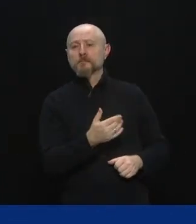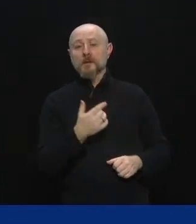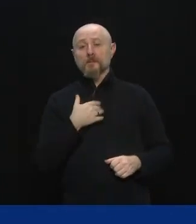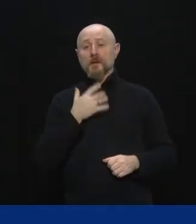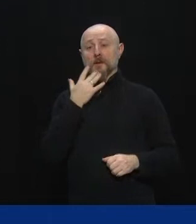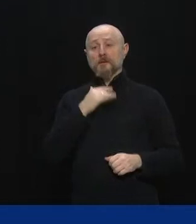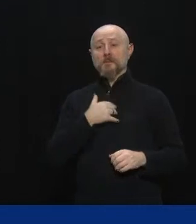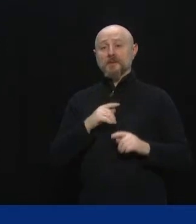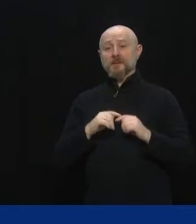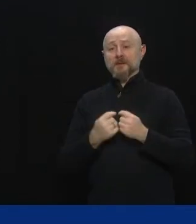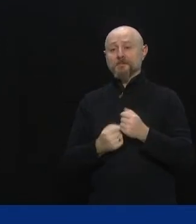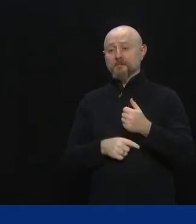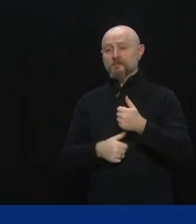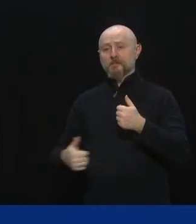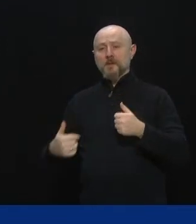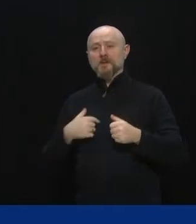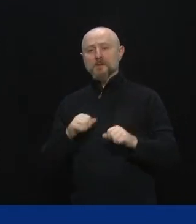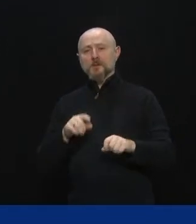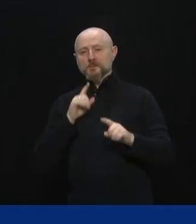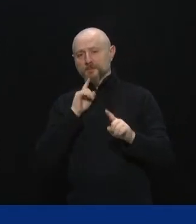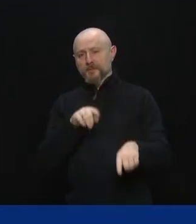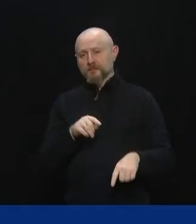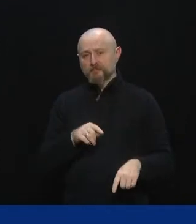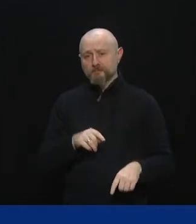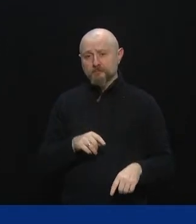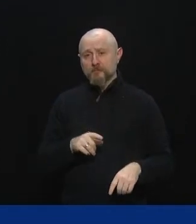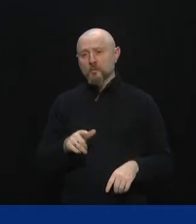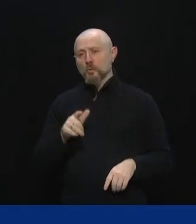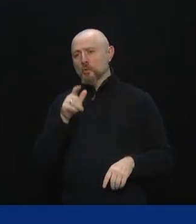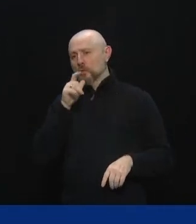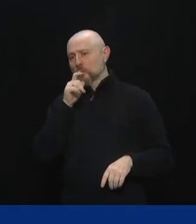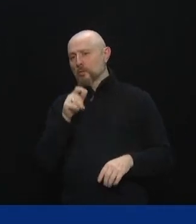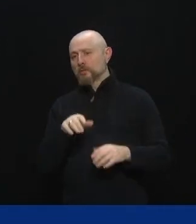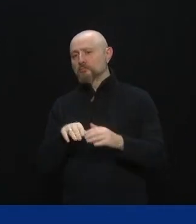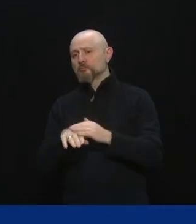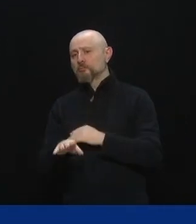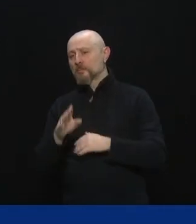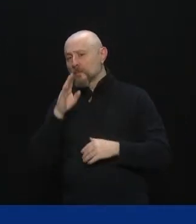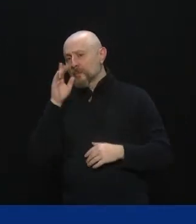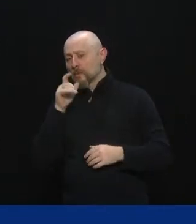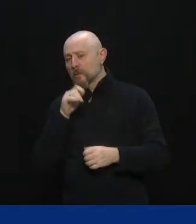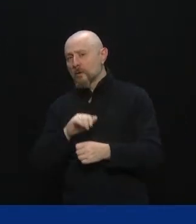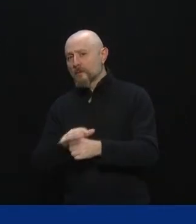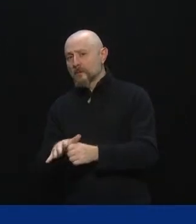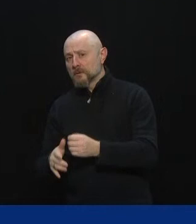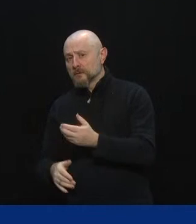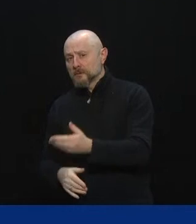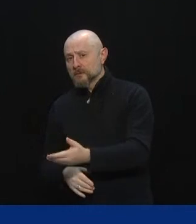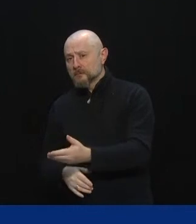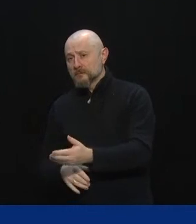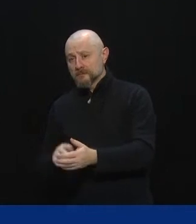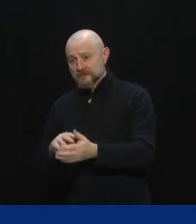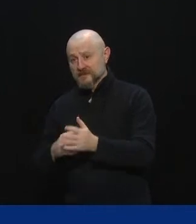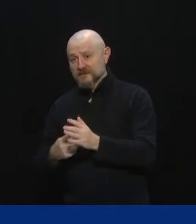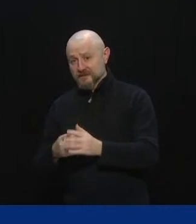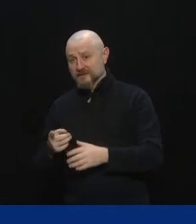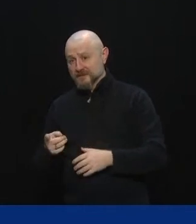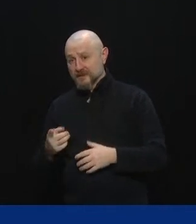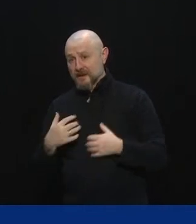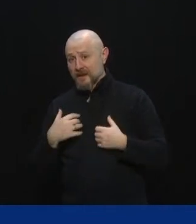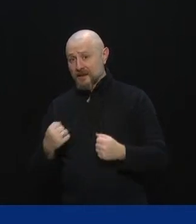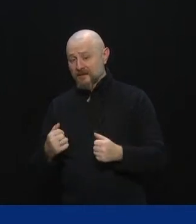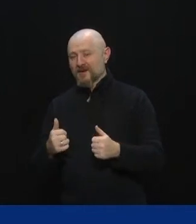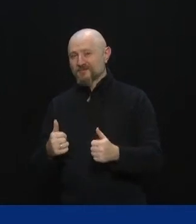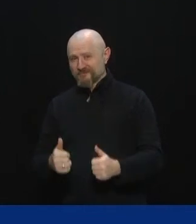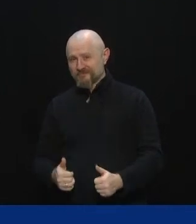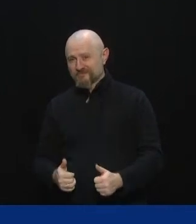questions. Who is being admitted for COVID purposes, that they're sick enough to have to be hospitalized for COVID? It's